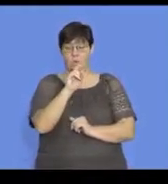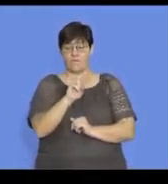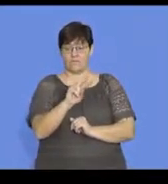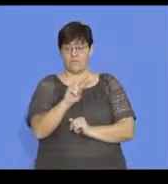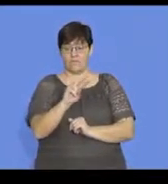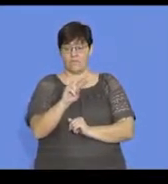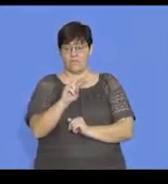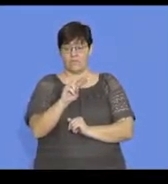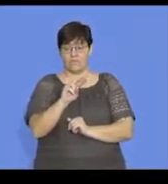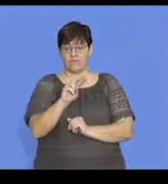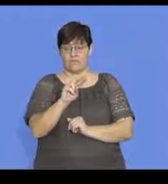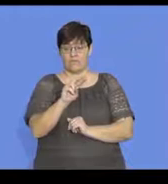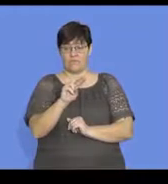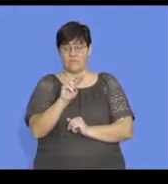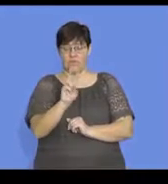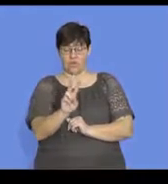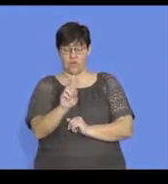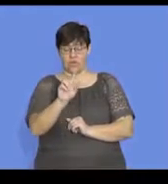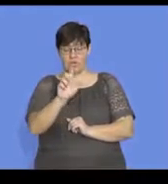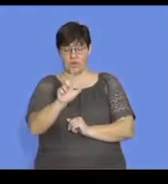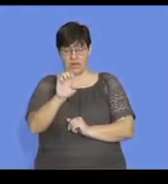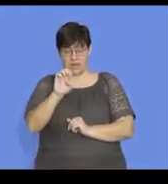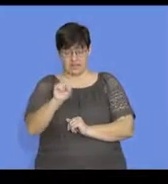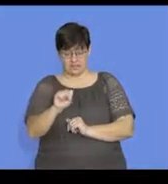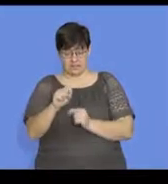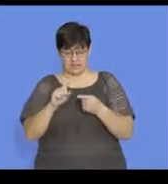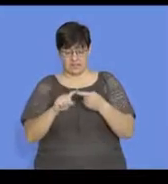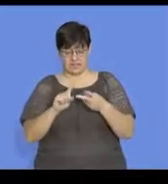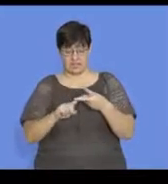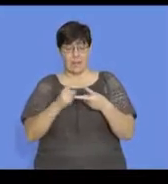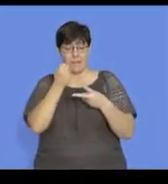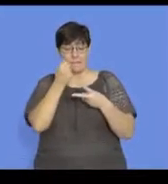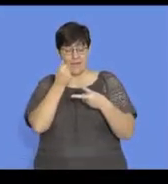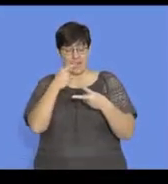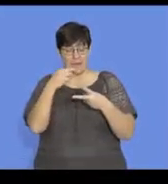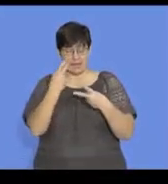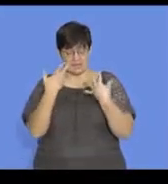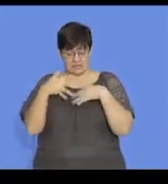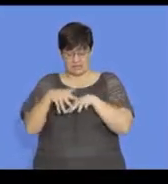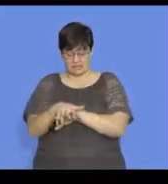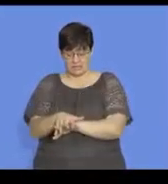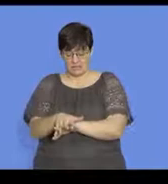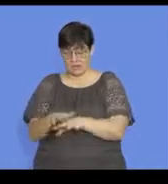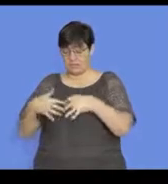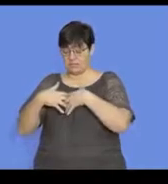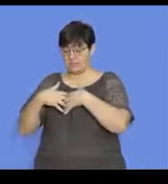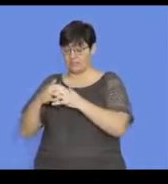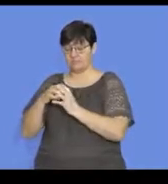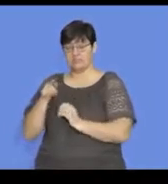gametes, right, make a structure called a zygote, which